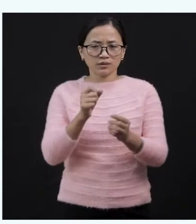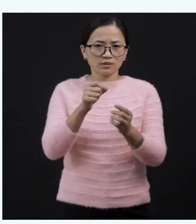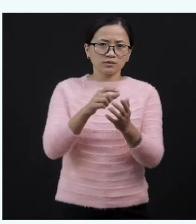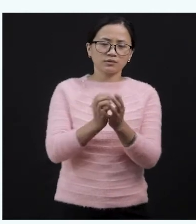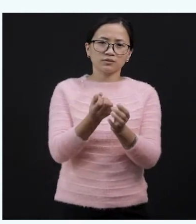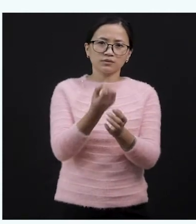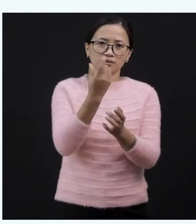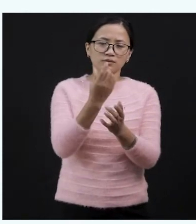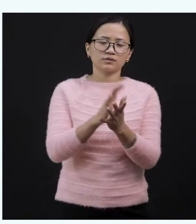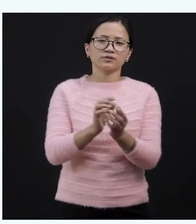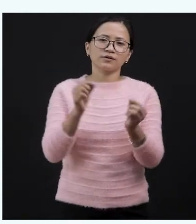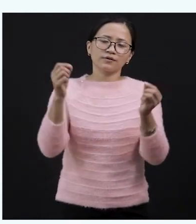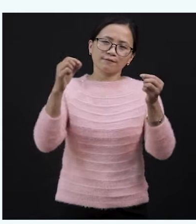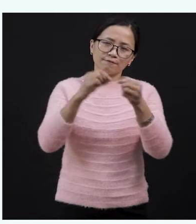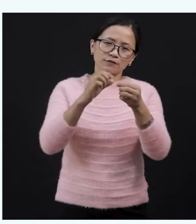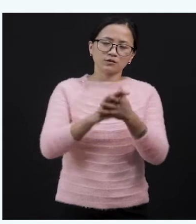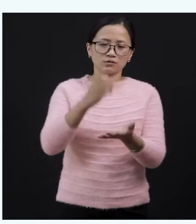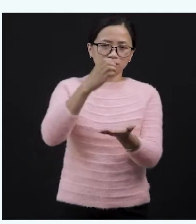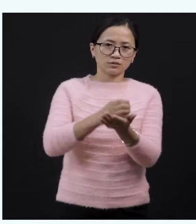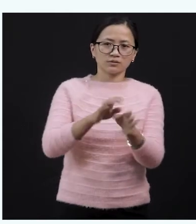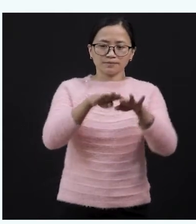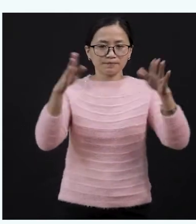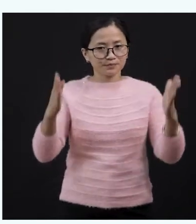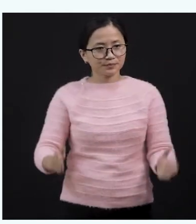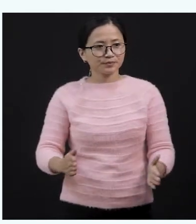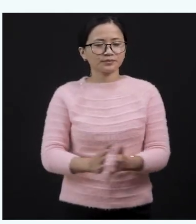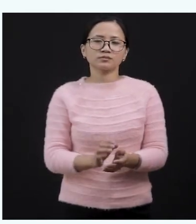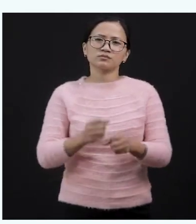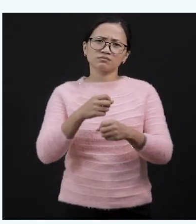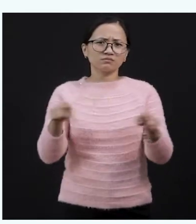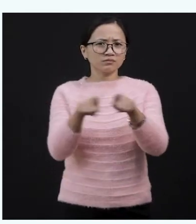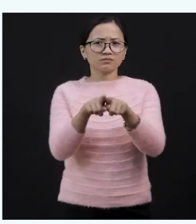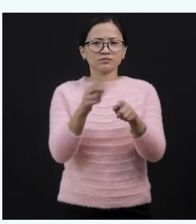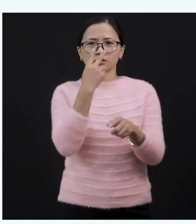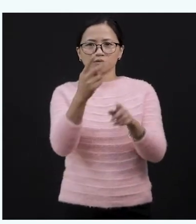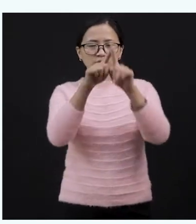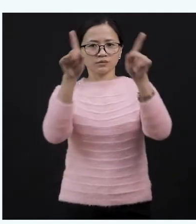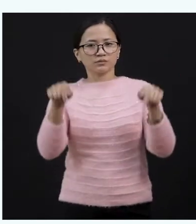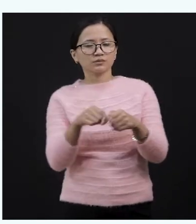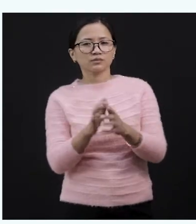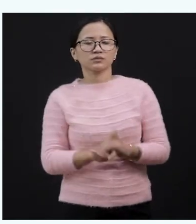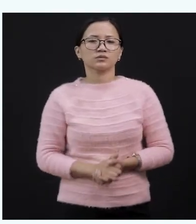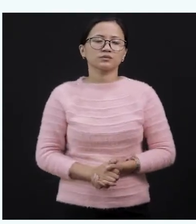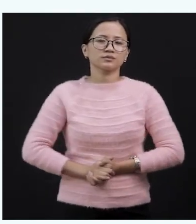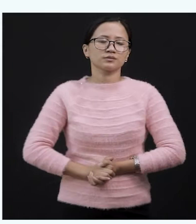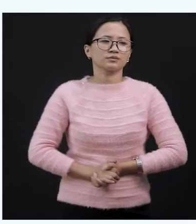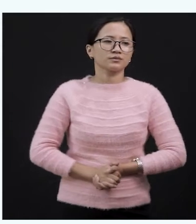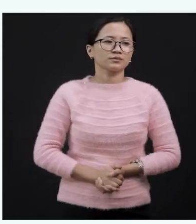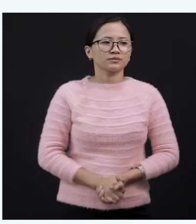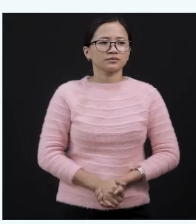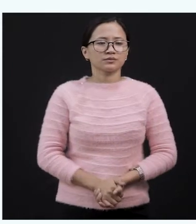this candle and fix it on the table, like this. Light the candle and fix it on a